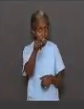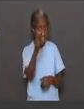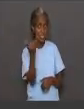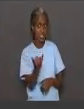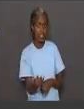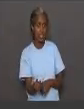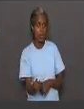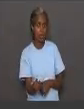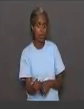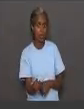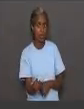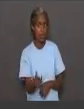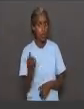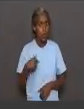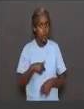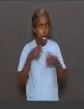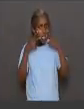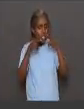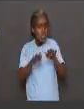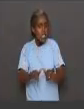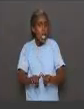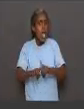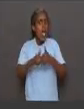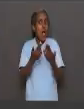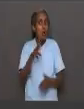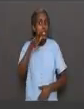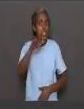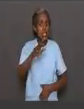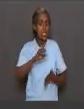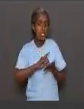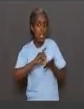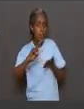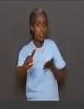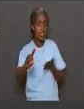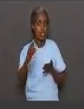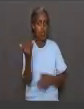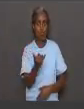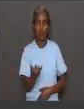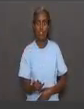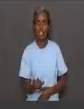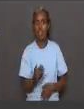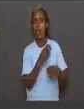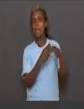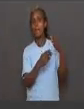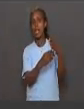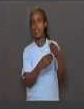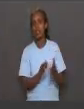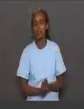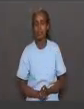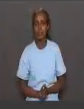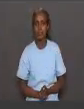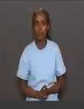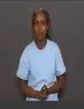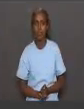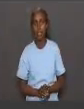diagram, we can see how a three-dimensional figure is built.